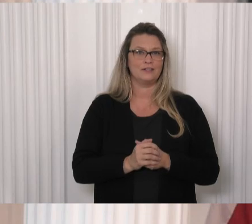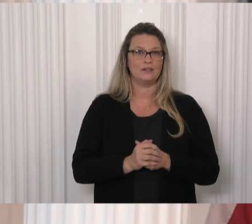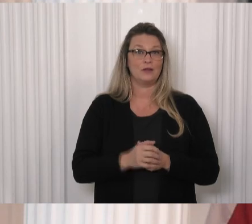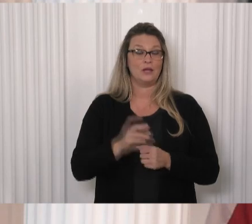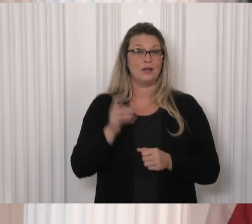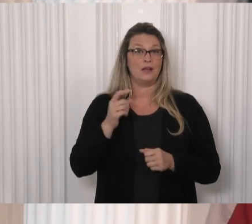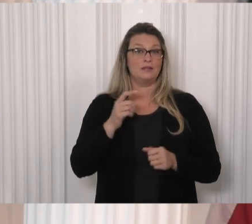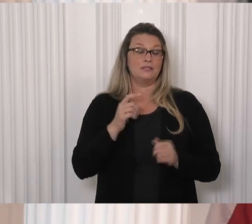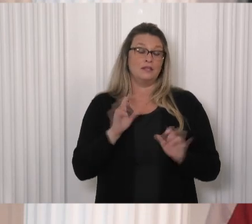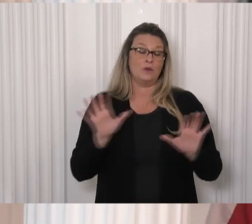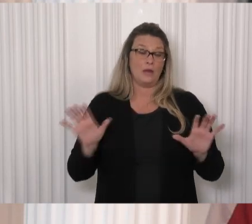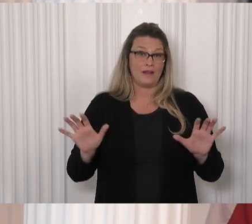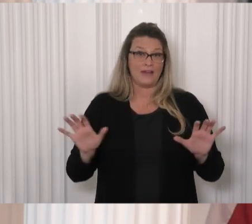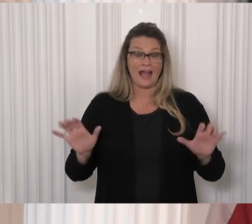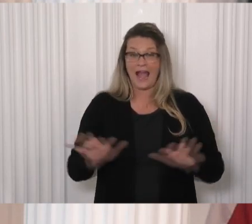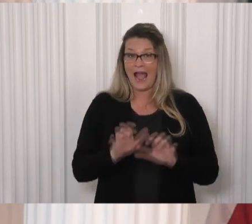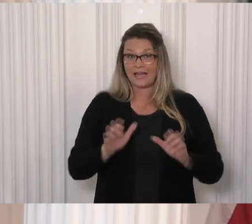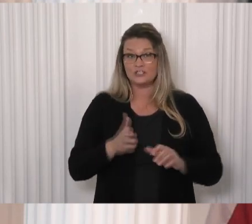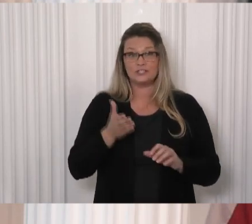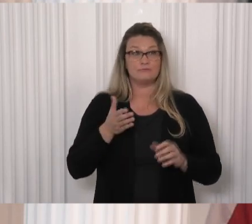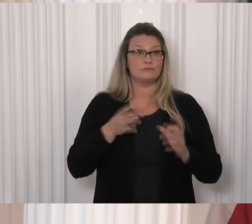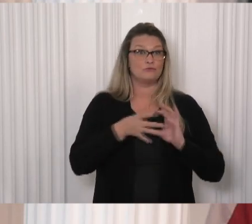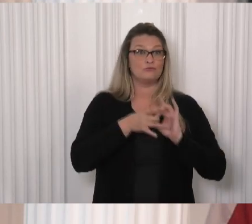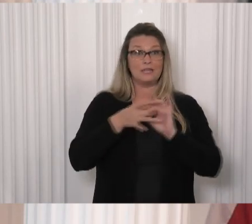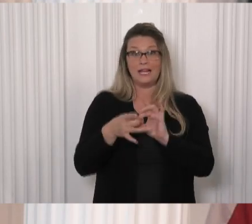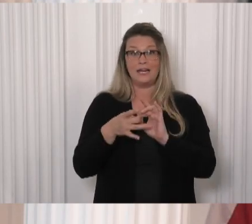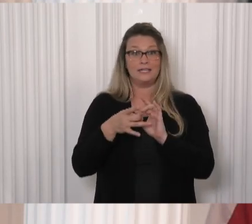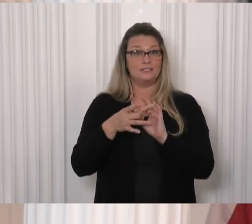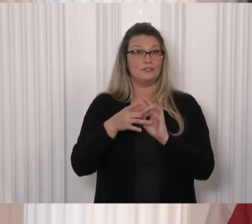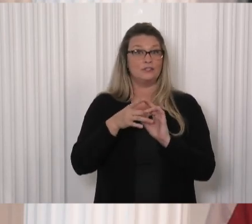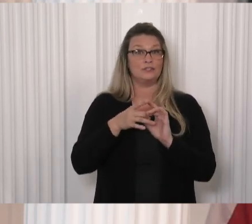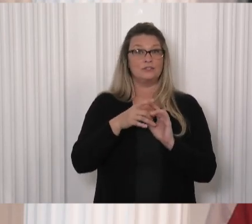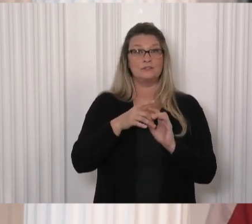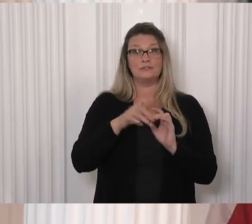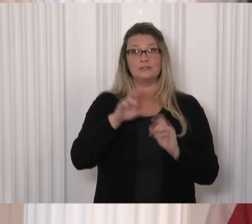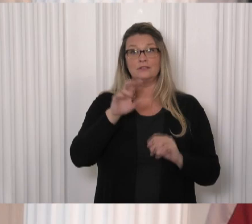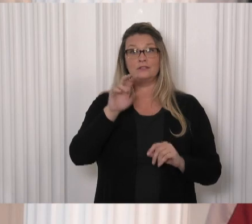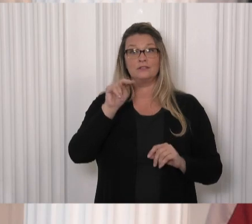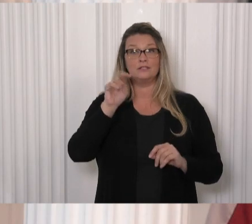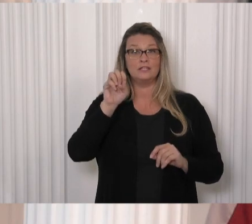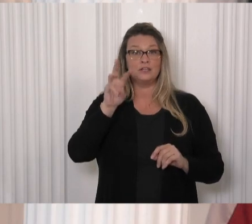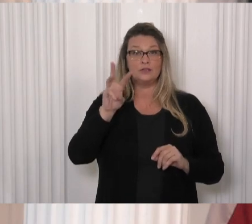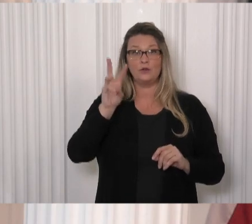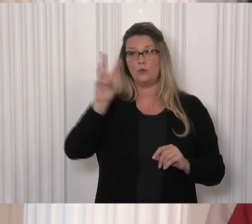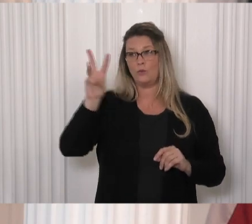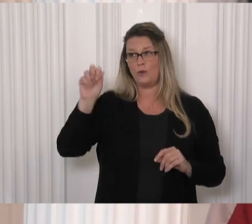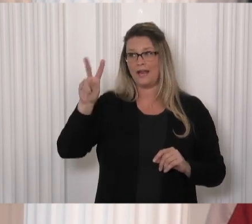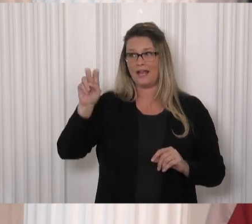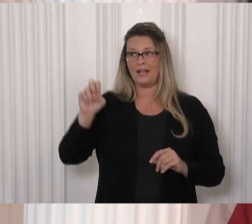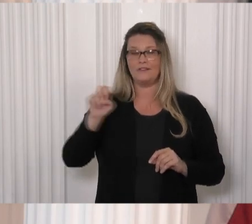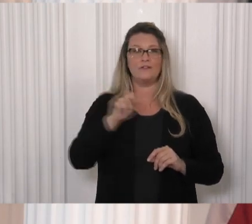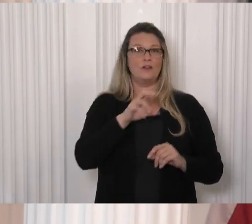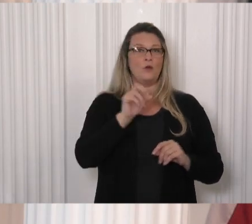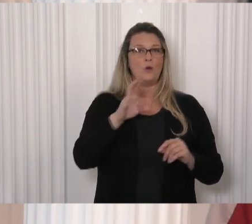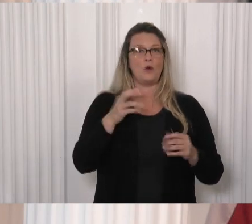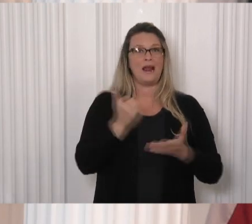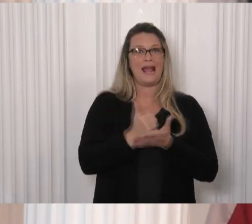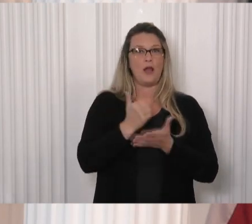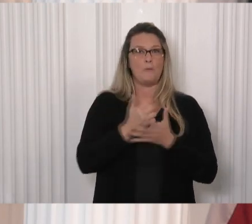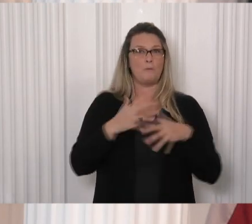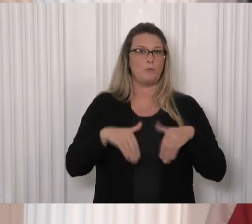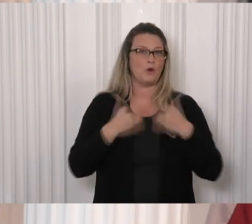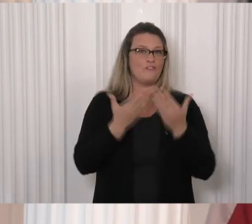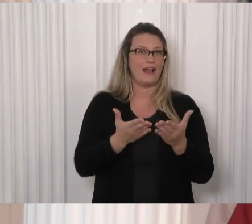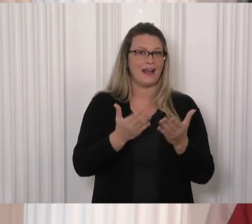underway there, whether it be related to new ways to make sure we feed children or help provide childcare for